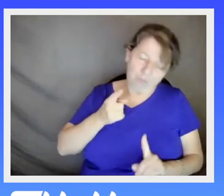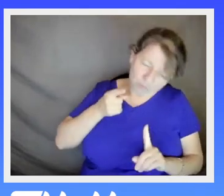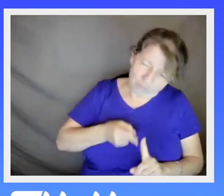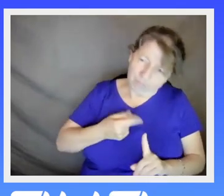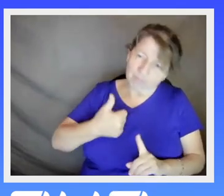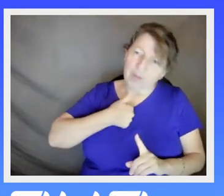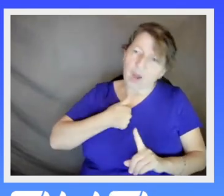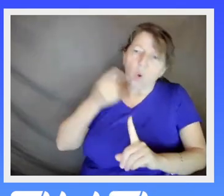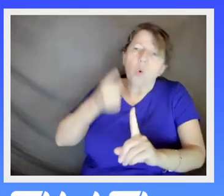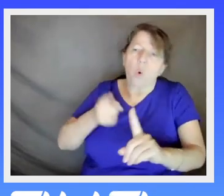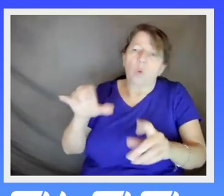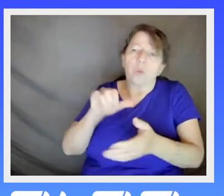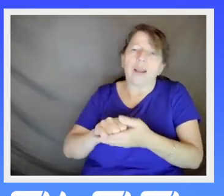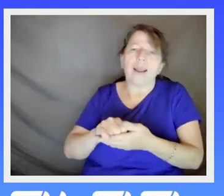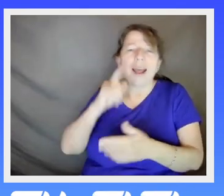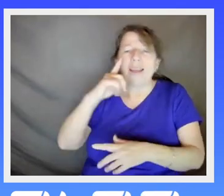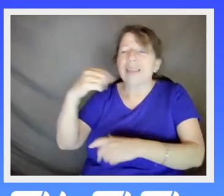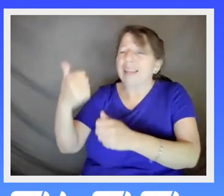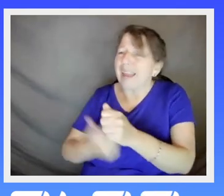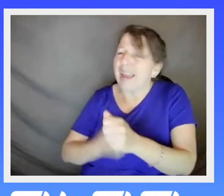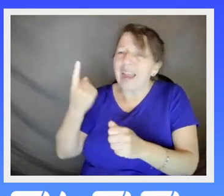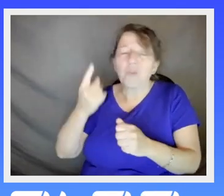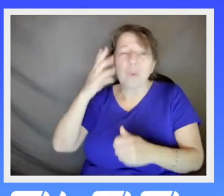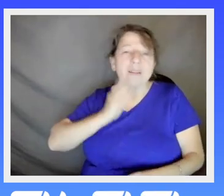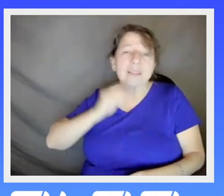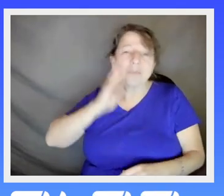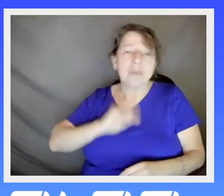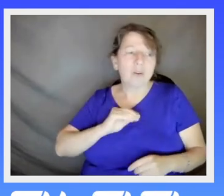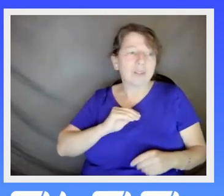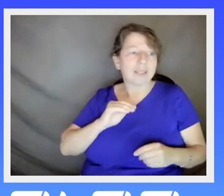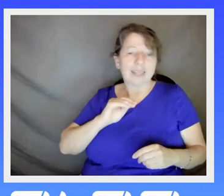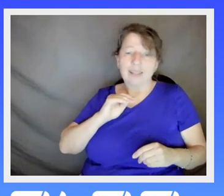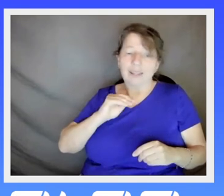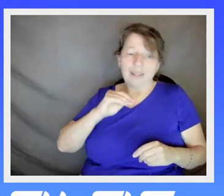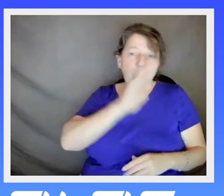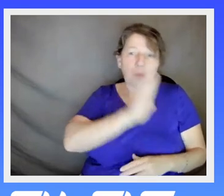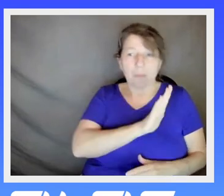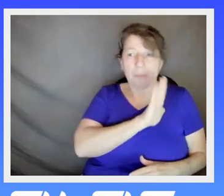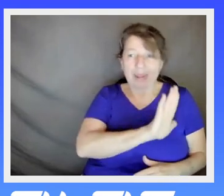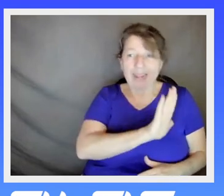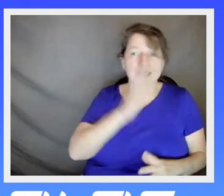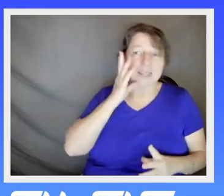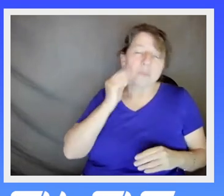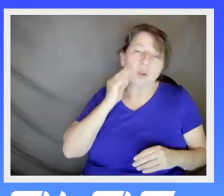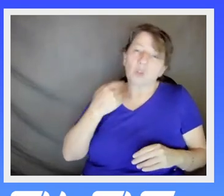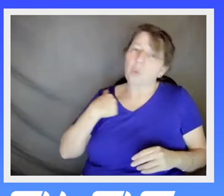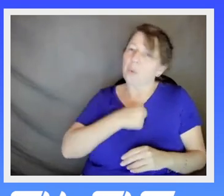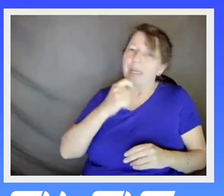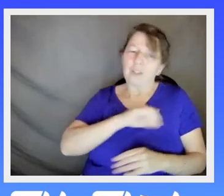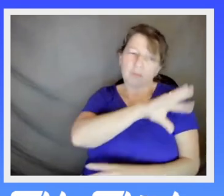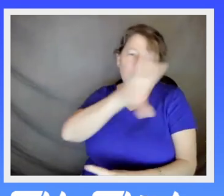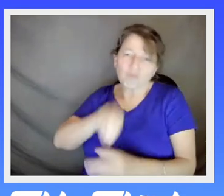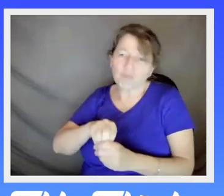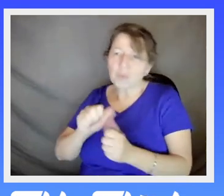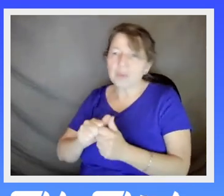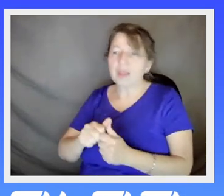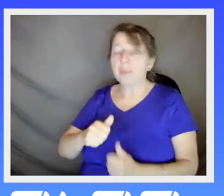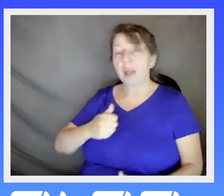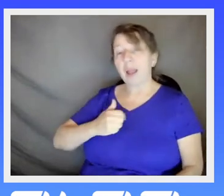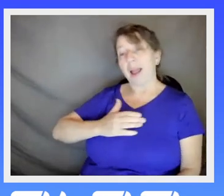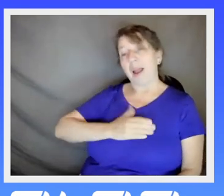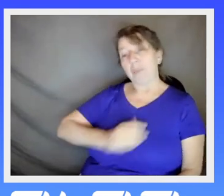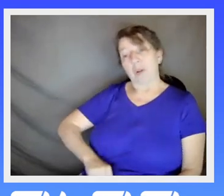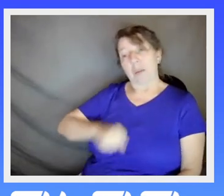everyone who is living the very issues we're talking about should be at the table and forming policy. I'm really proud that my policy on these